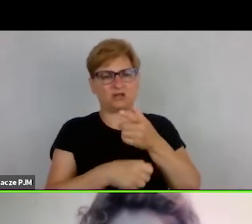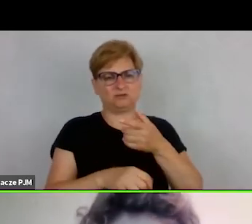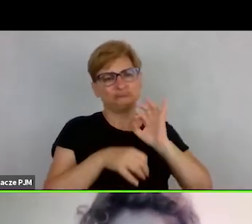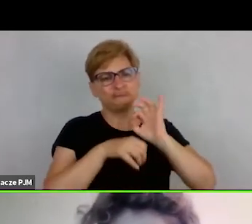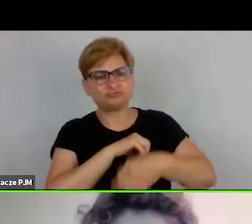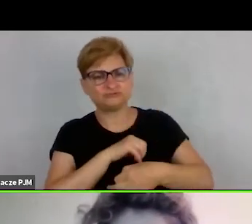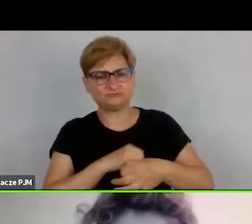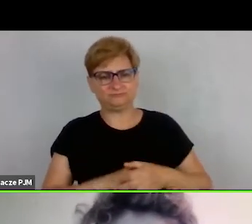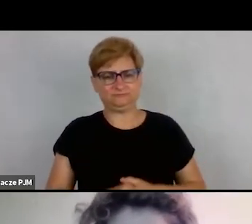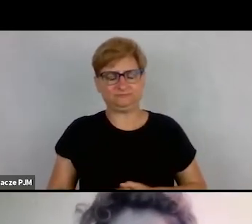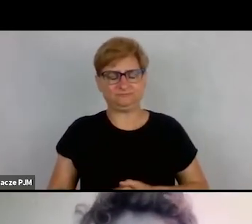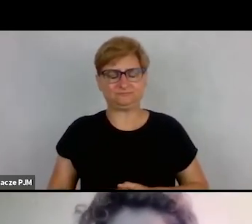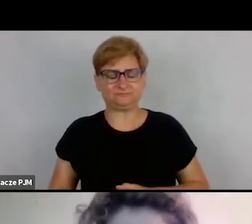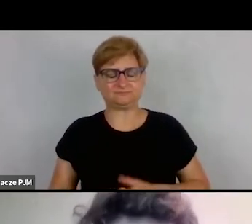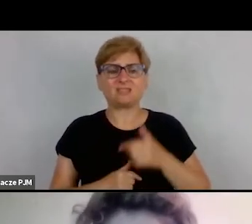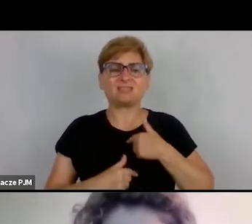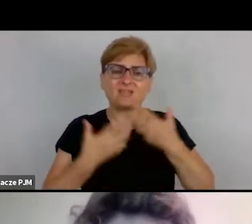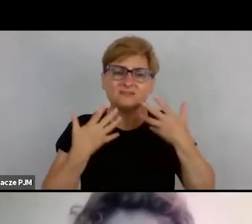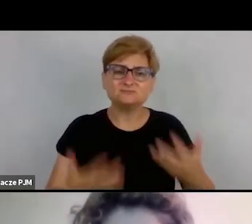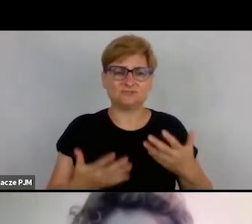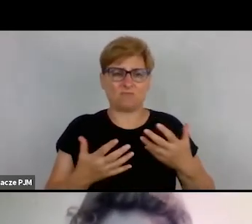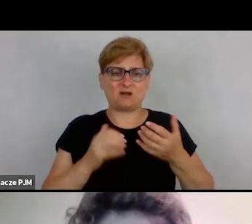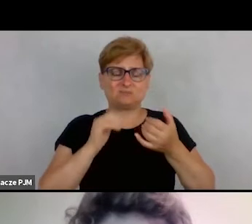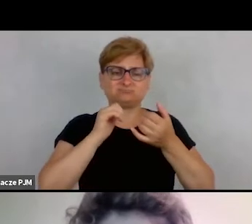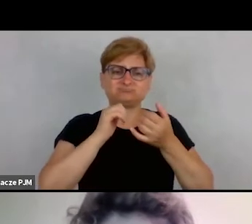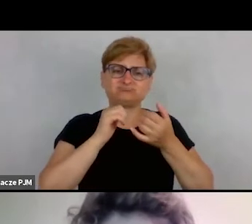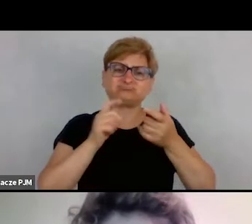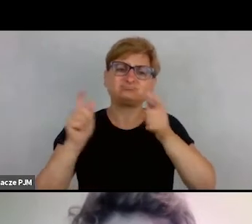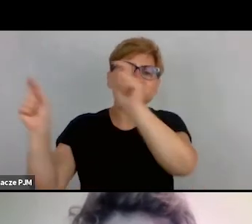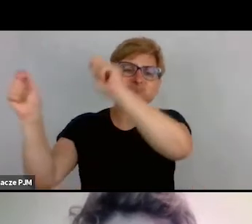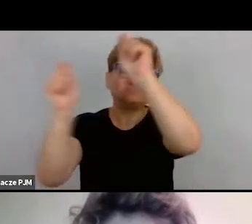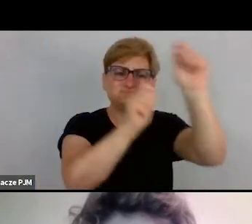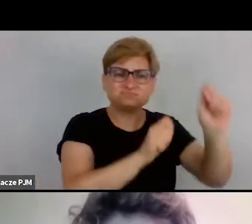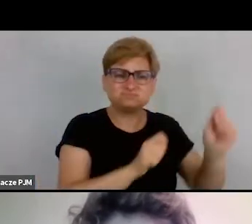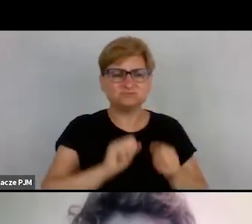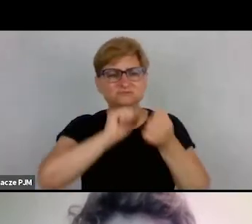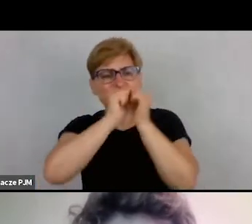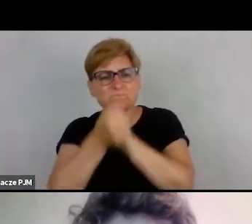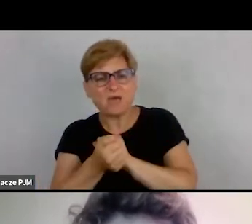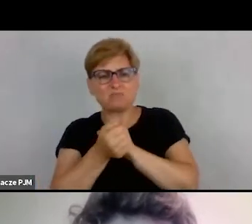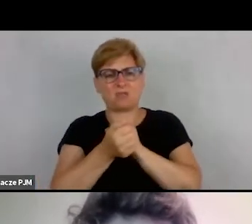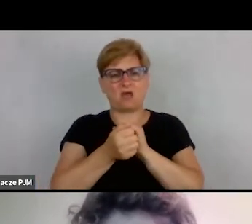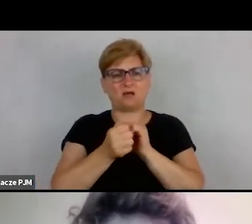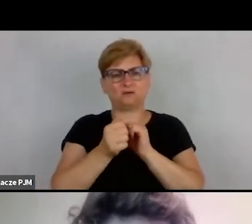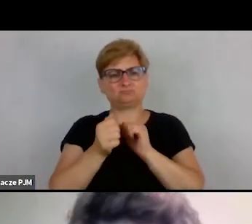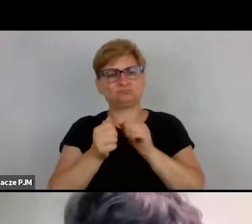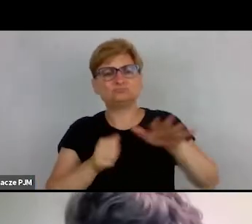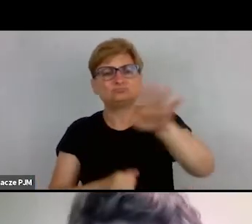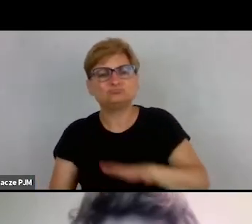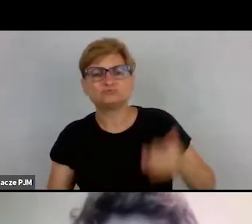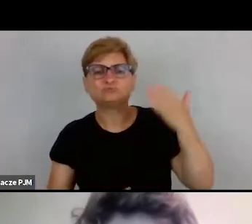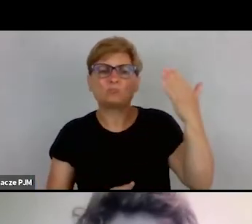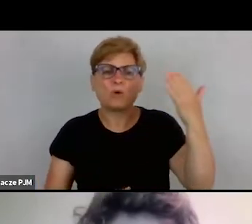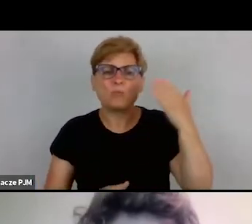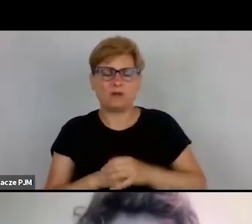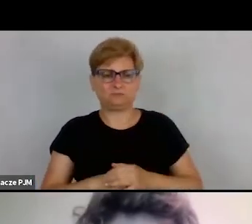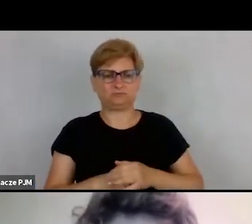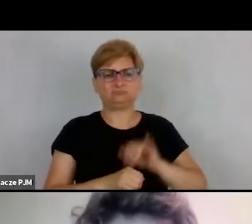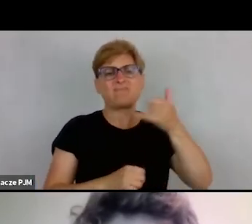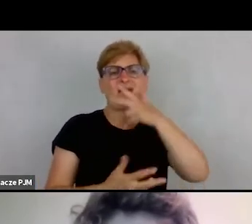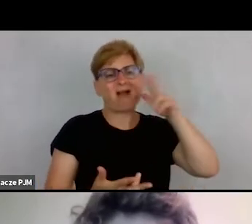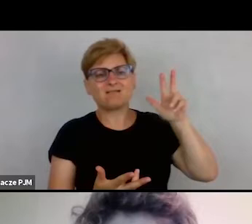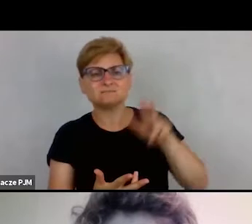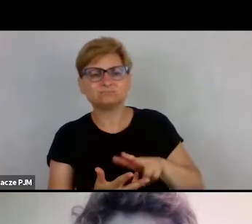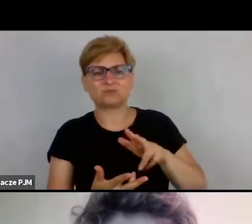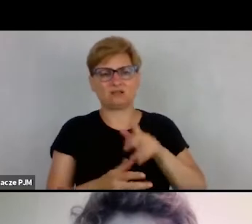to decrease their acceptance of violence and to increase young men's commitment to gender equality. So I